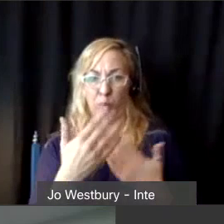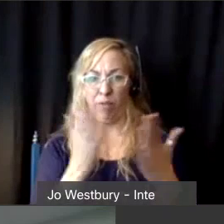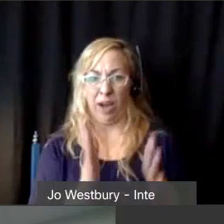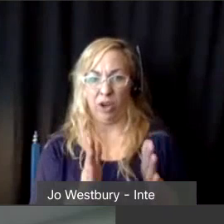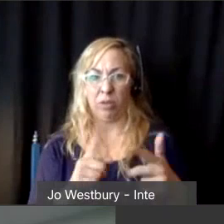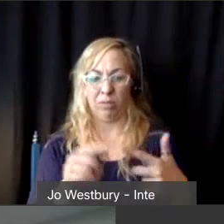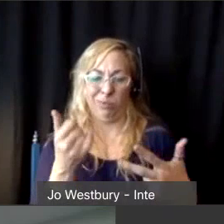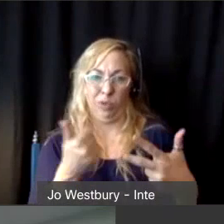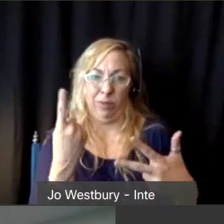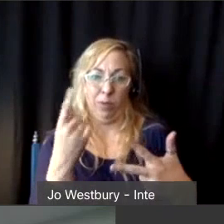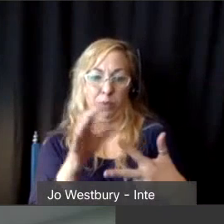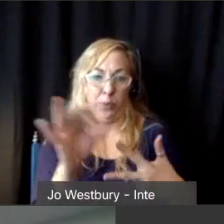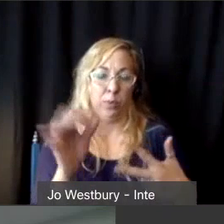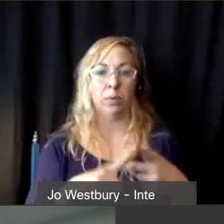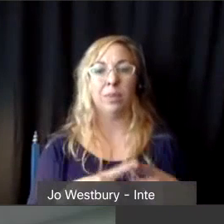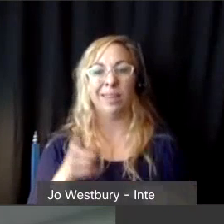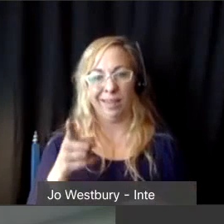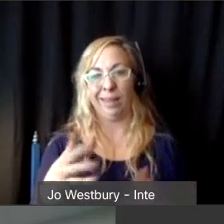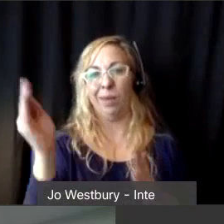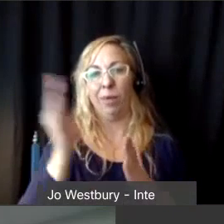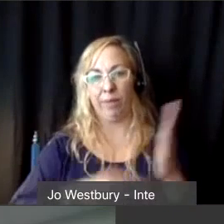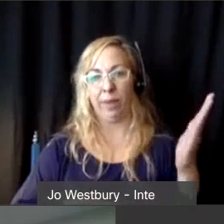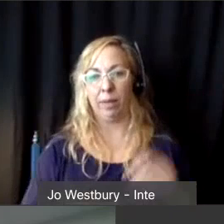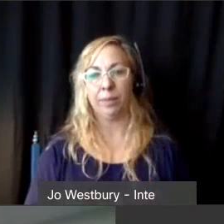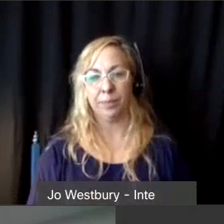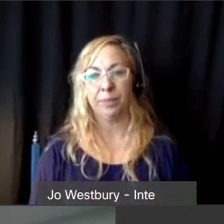It's what Deputy Winslow